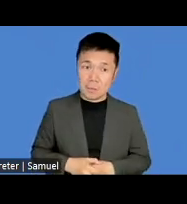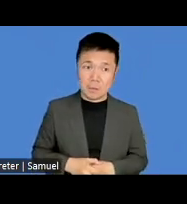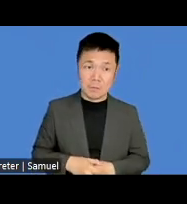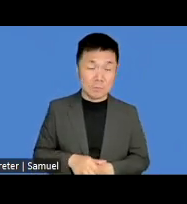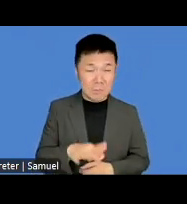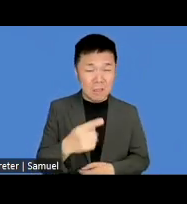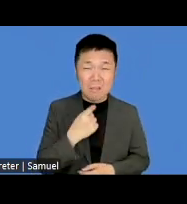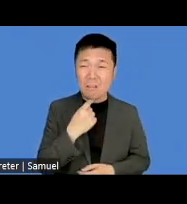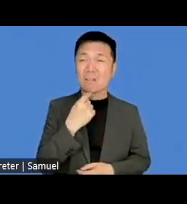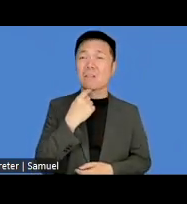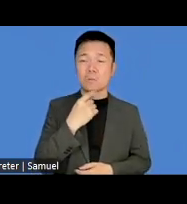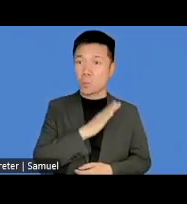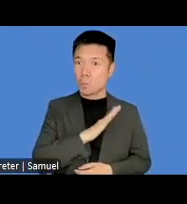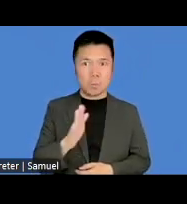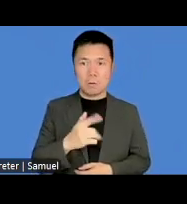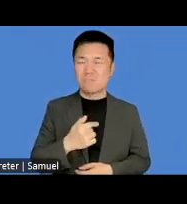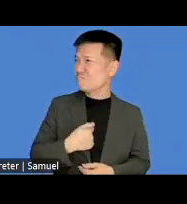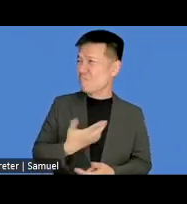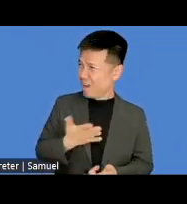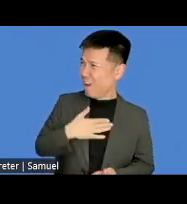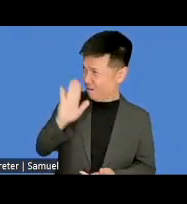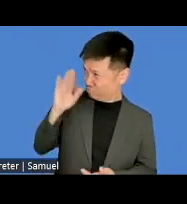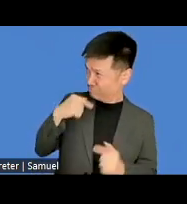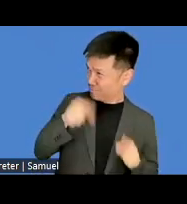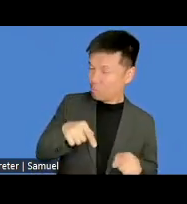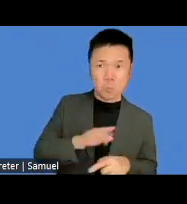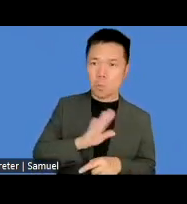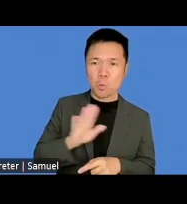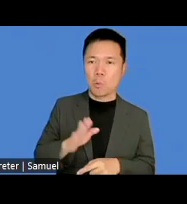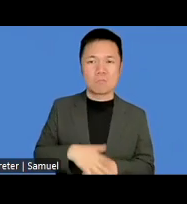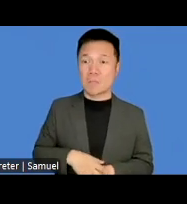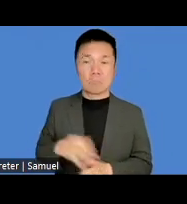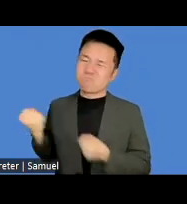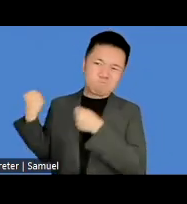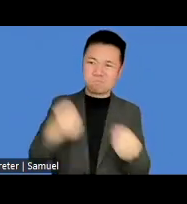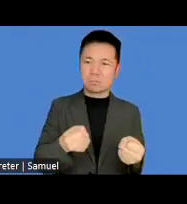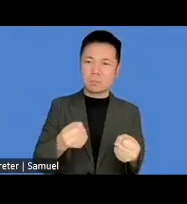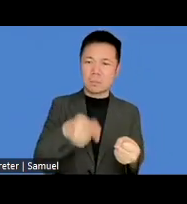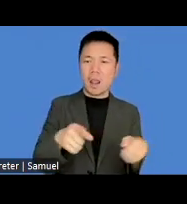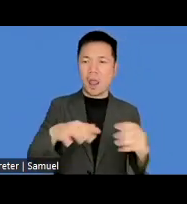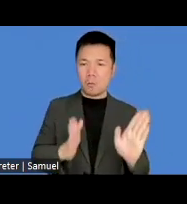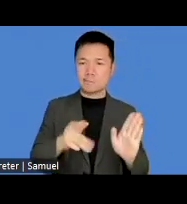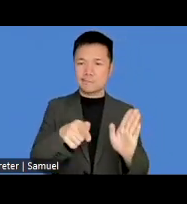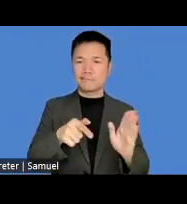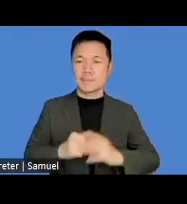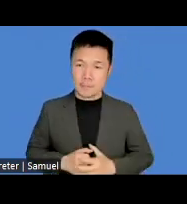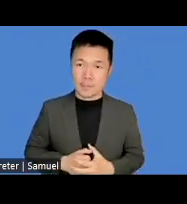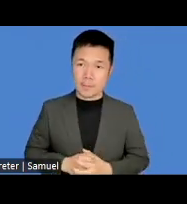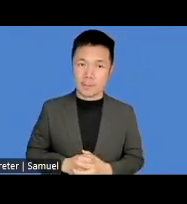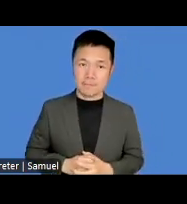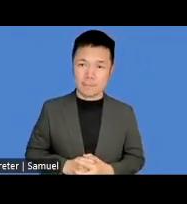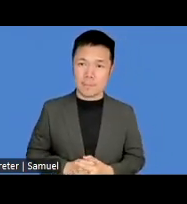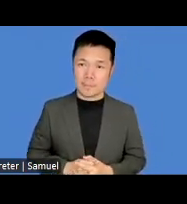own free will, which constitute arbitrary detention. And around Mexico, we see